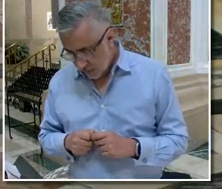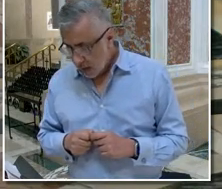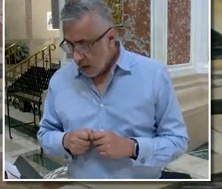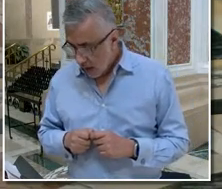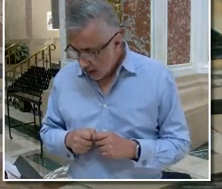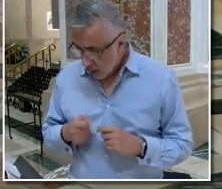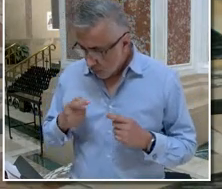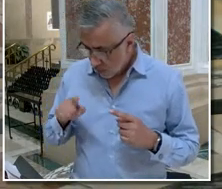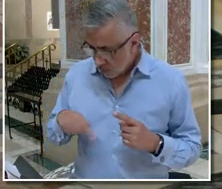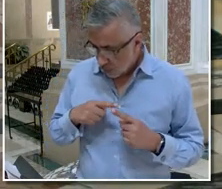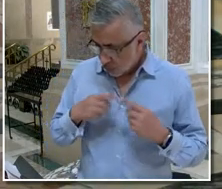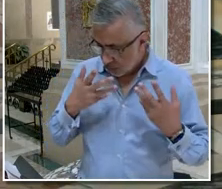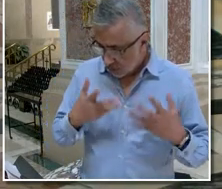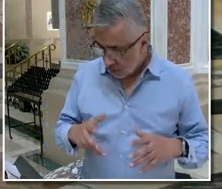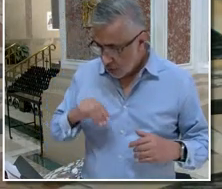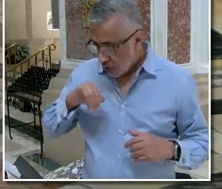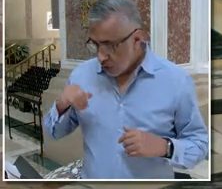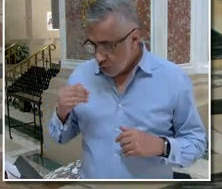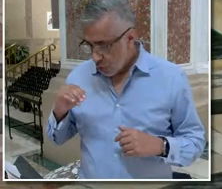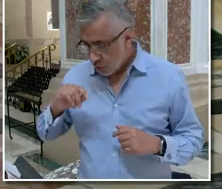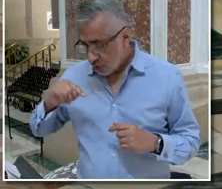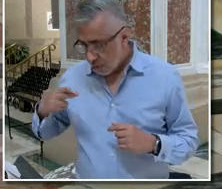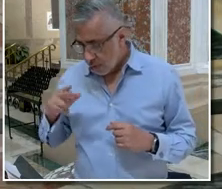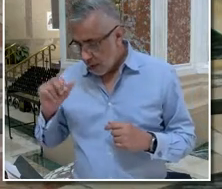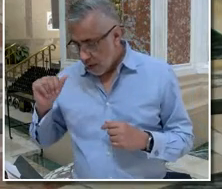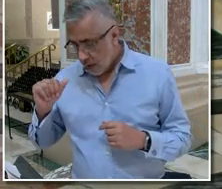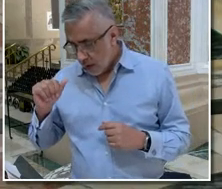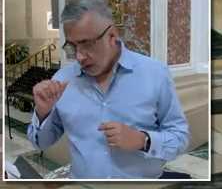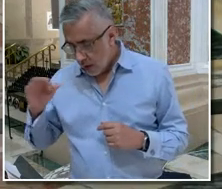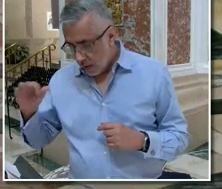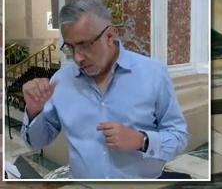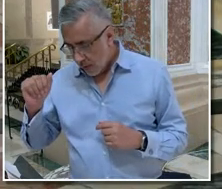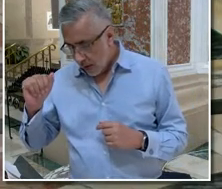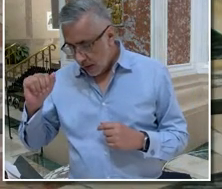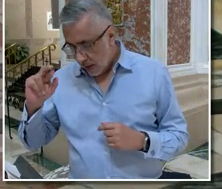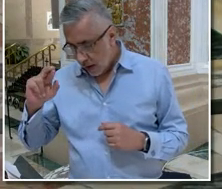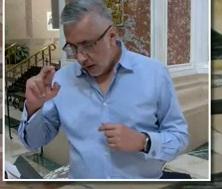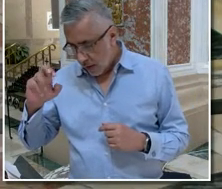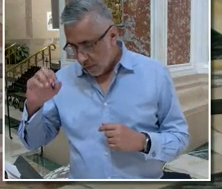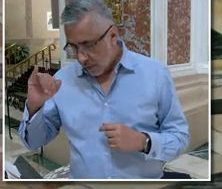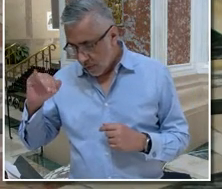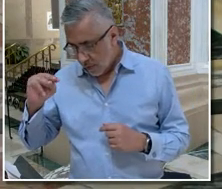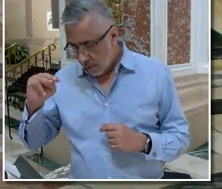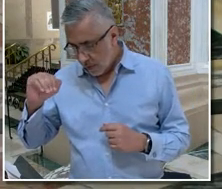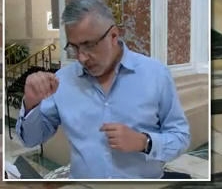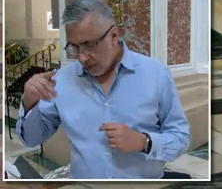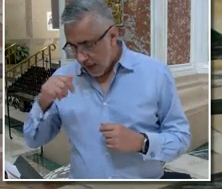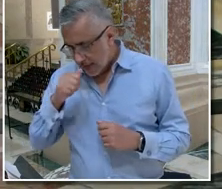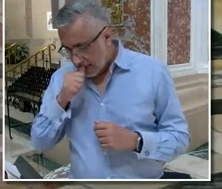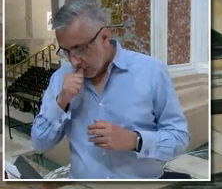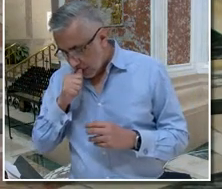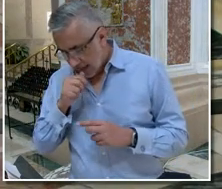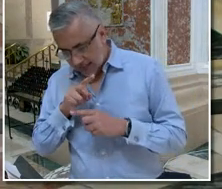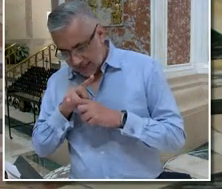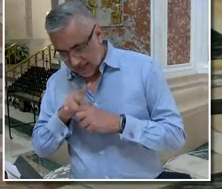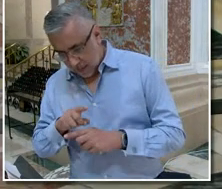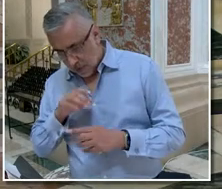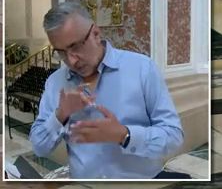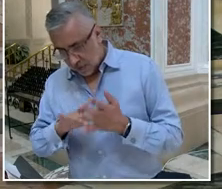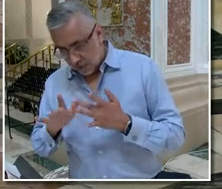After this, Joseph of Arimathea, secretly a disciple of Jesus, for fear of the